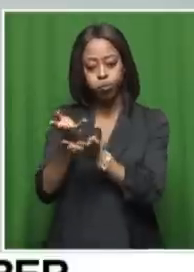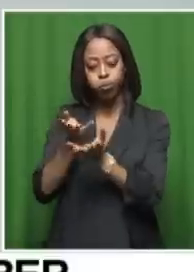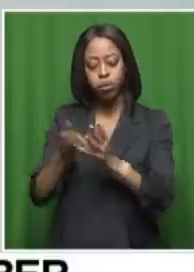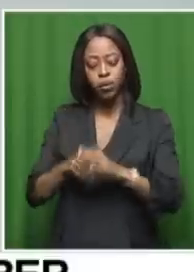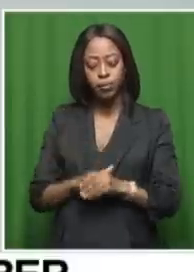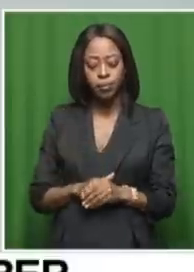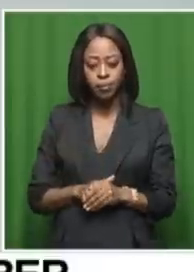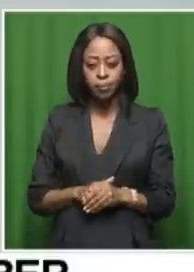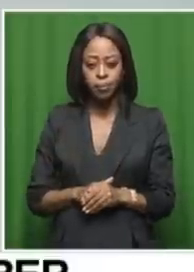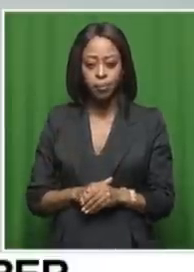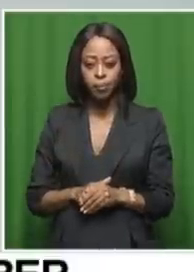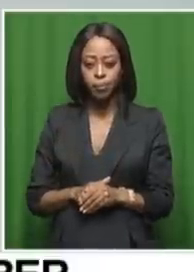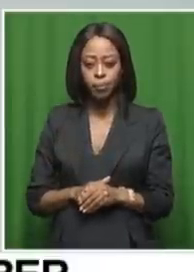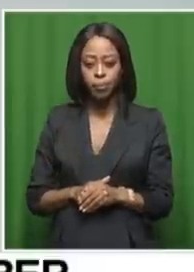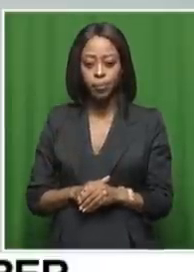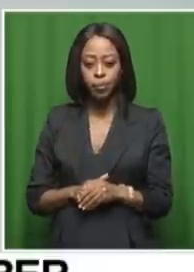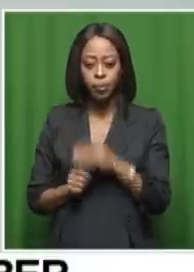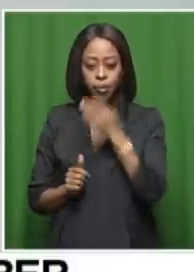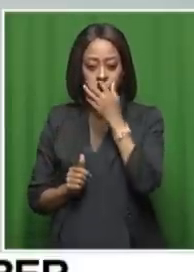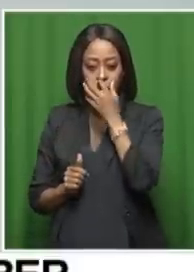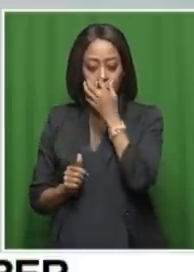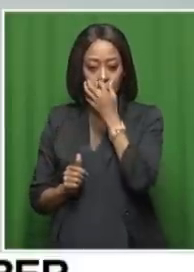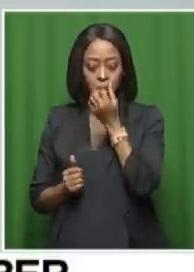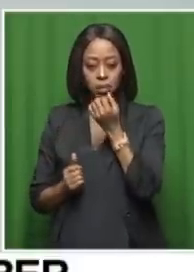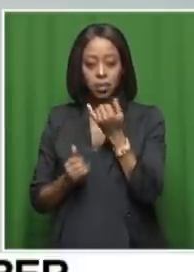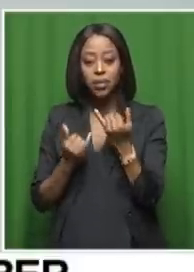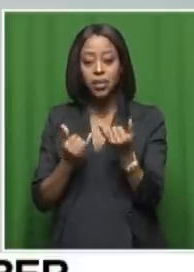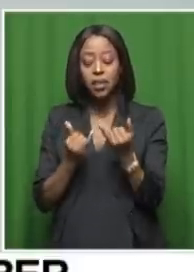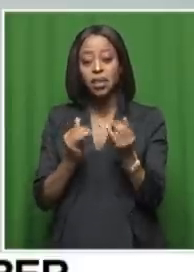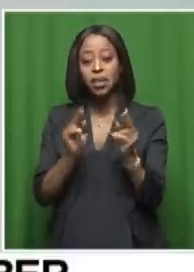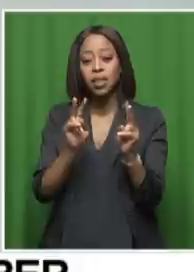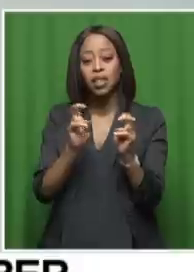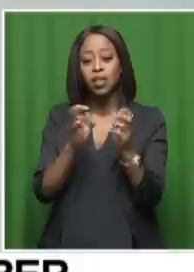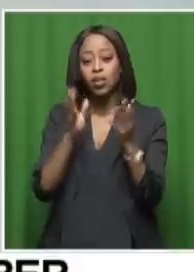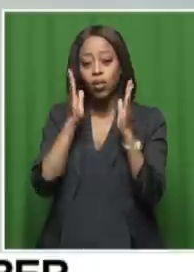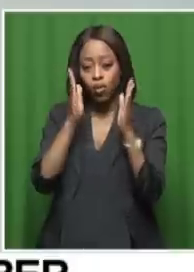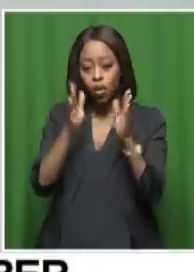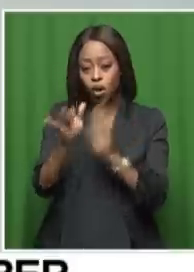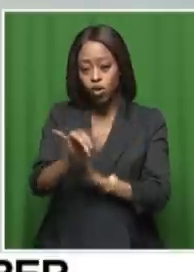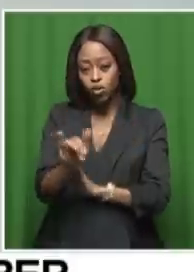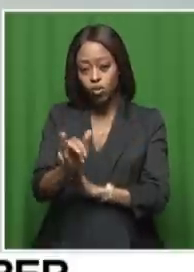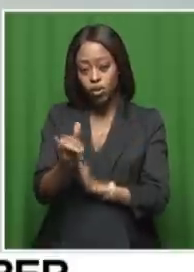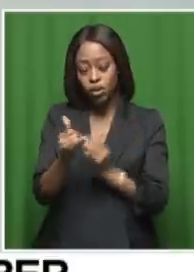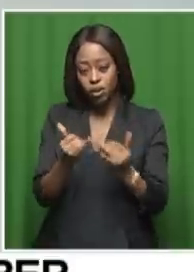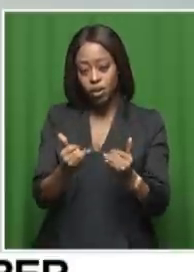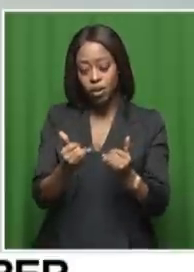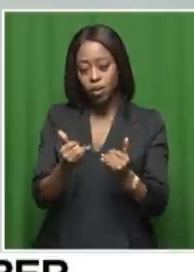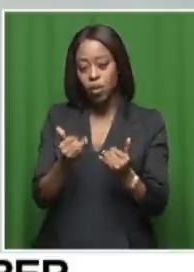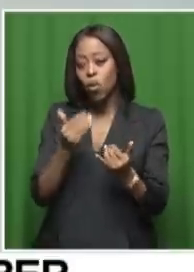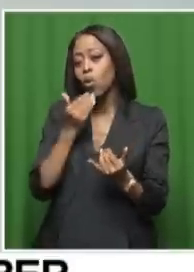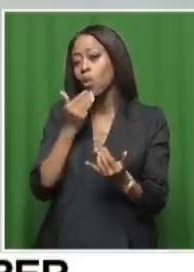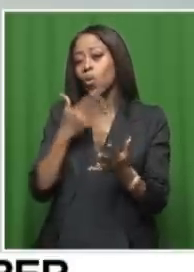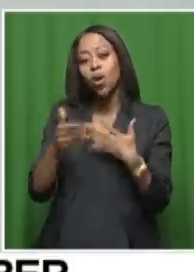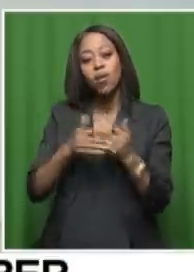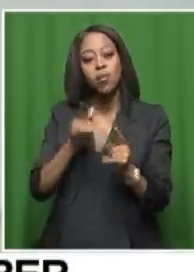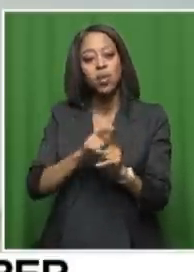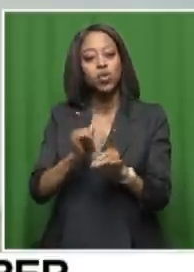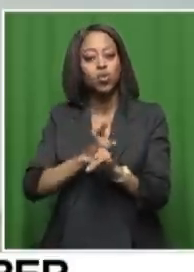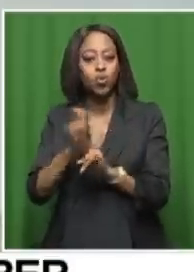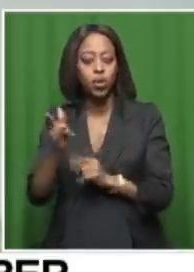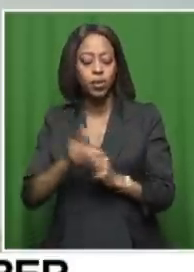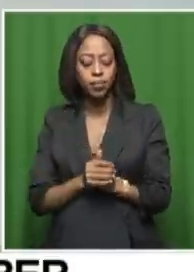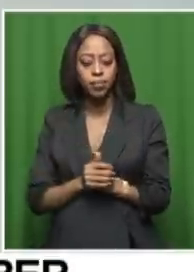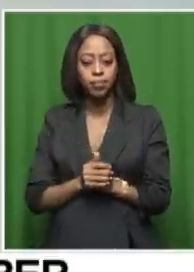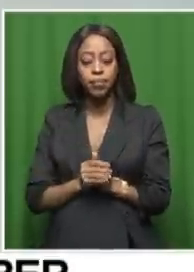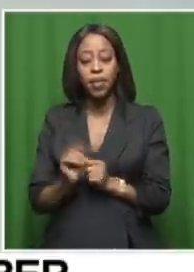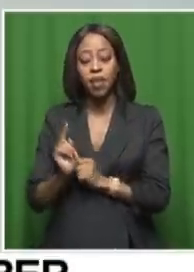We're a party that has been in government for too long, and this is why the following will be attended to by whoever that will be in power.